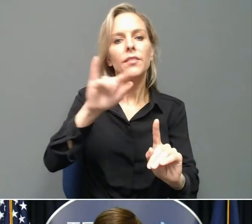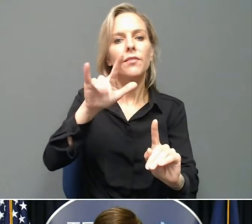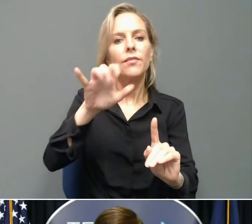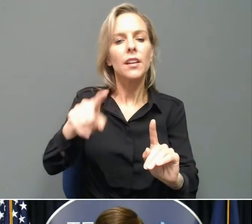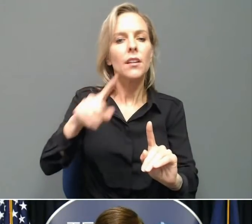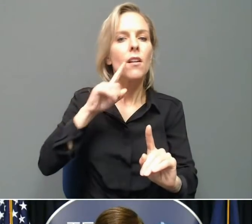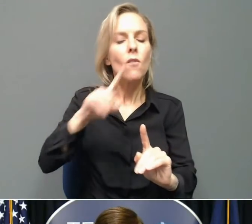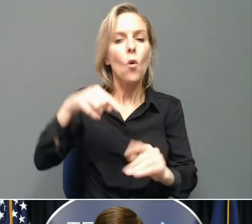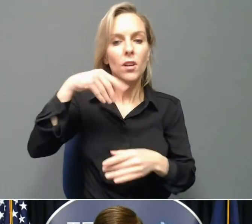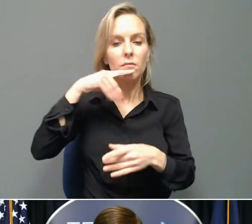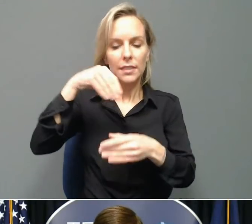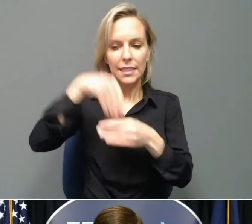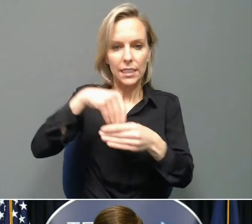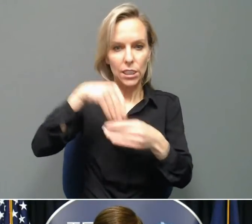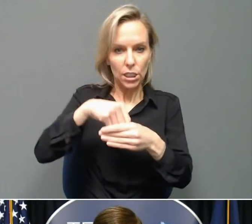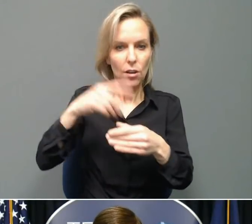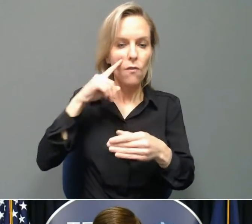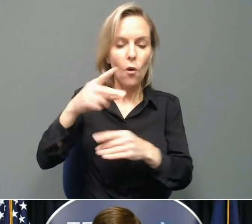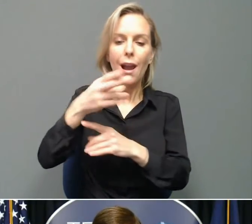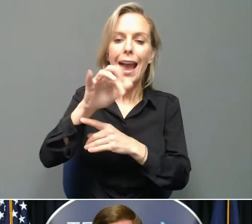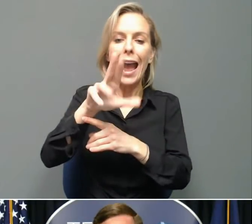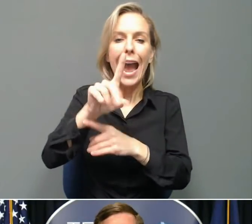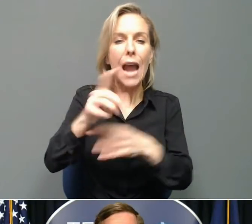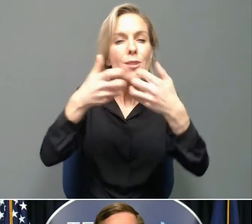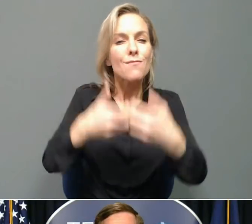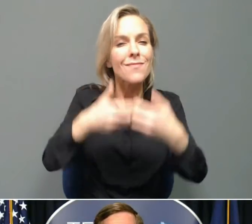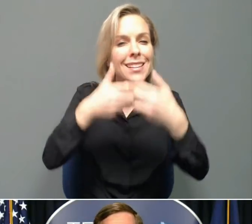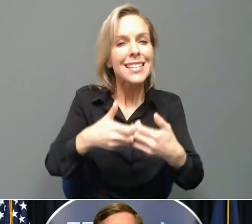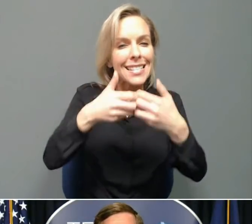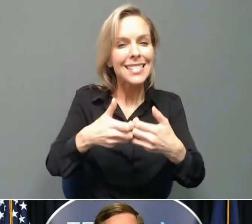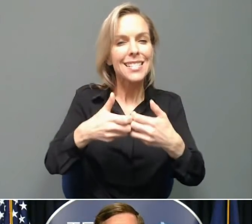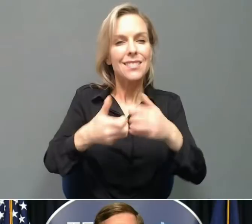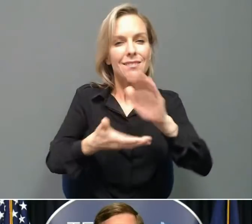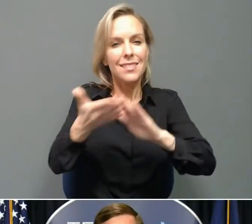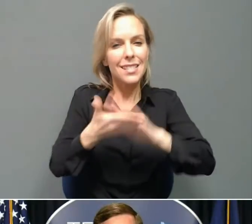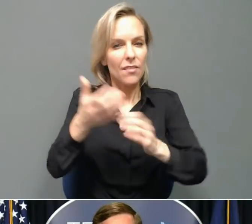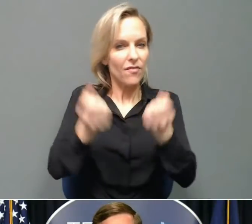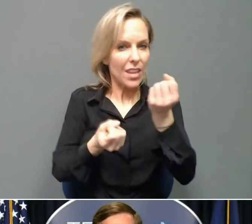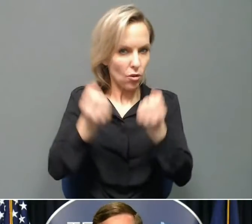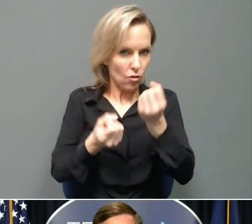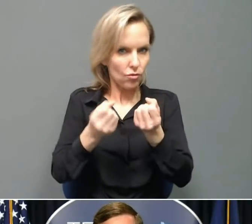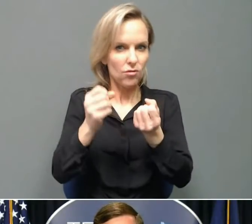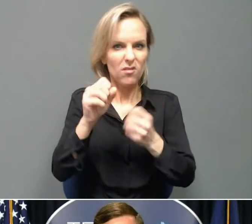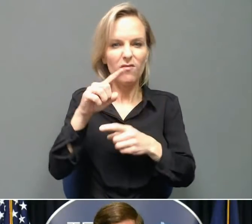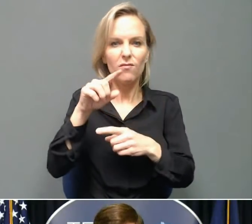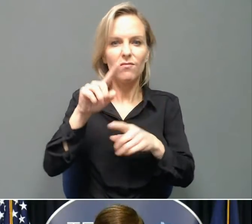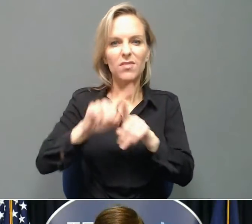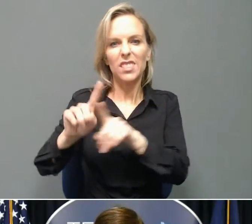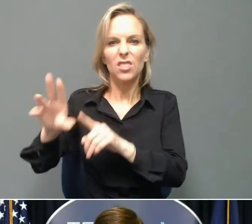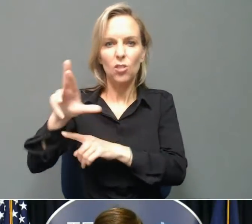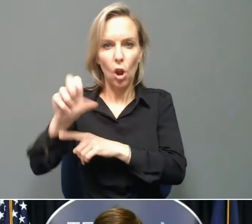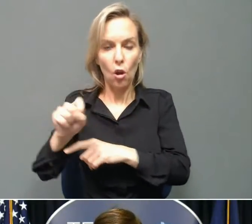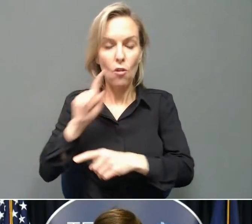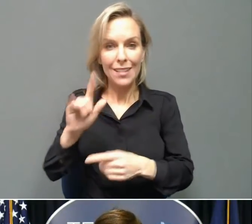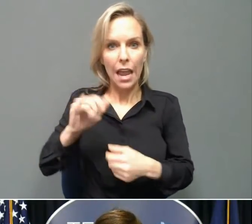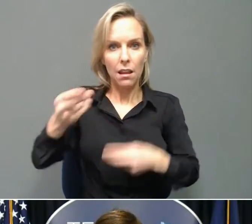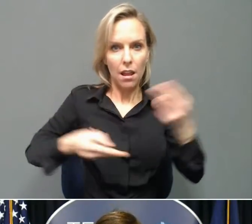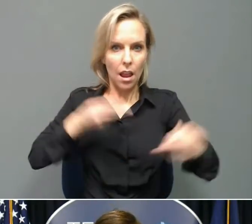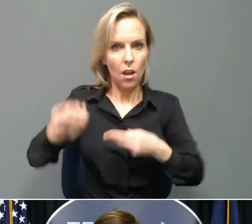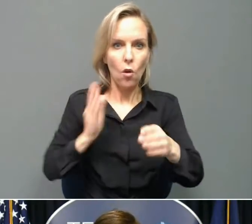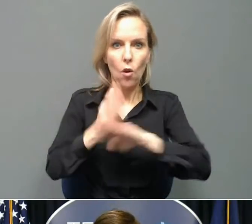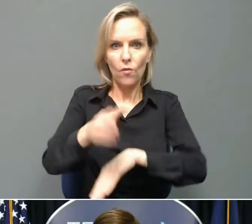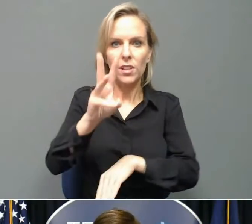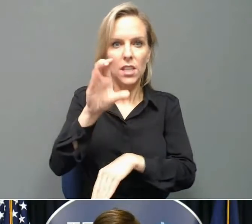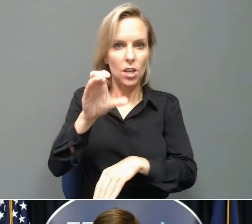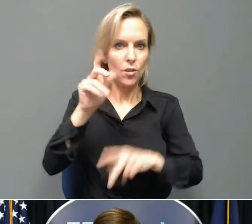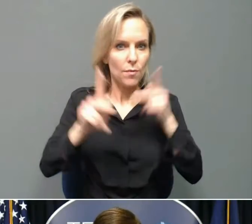combustion, hybrid, and battery electric vehicles, and currently employs over 600 individuals in Christian County. The